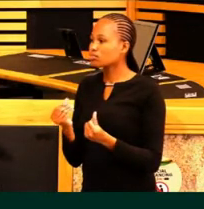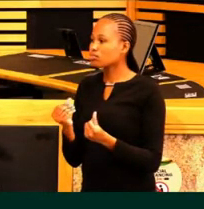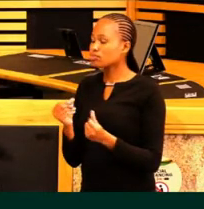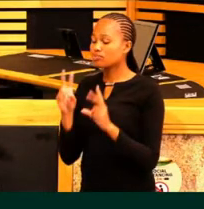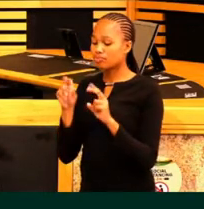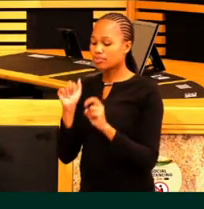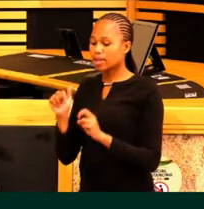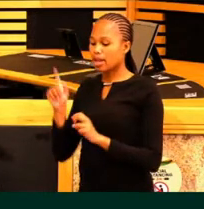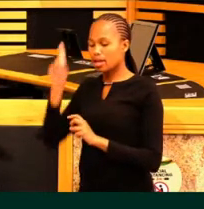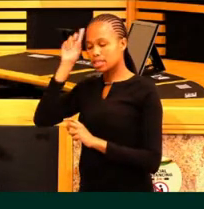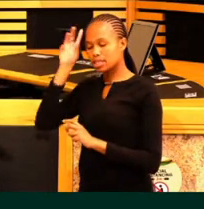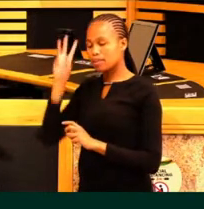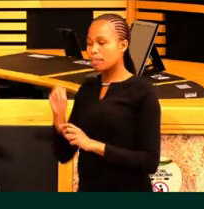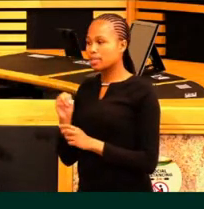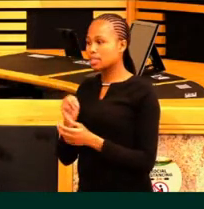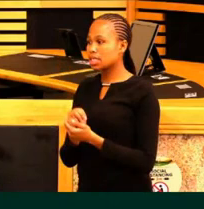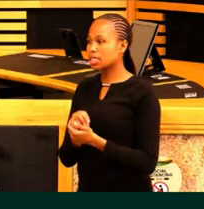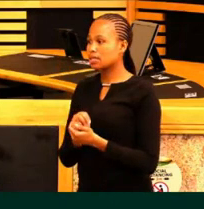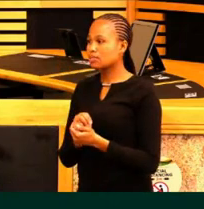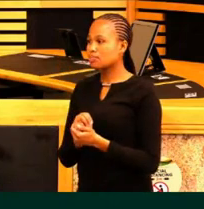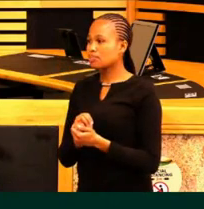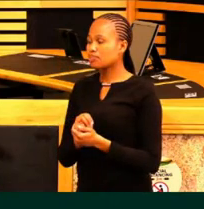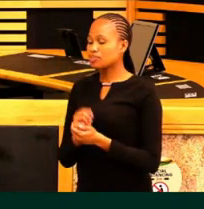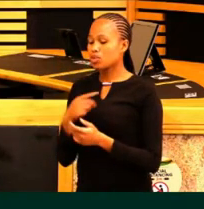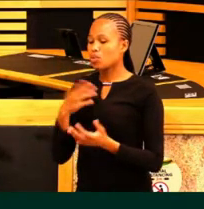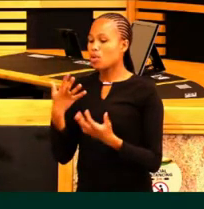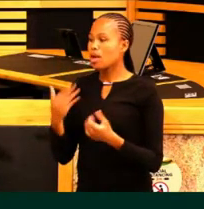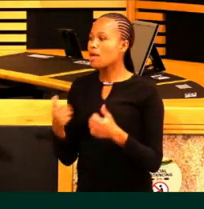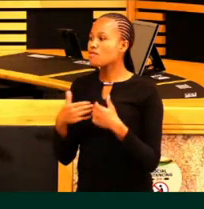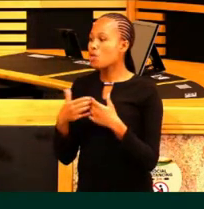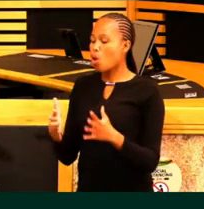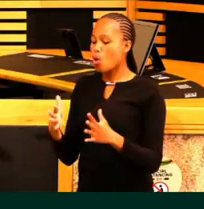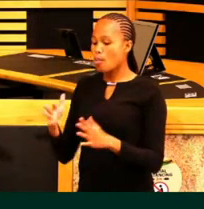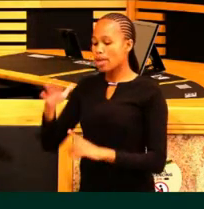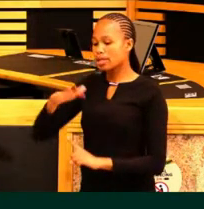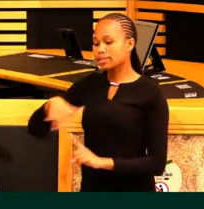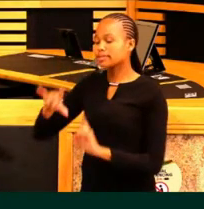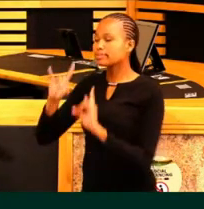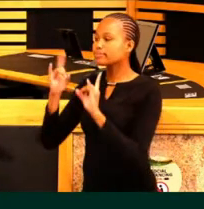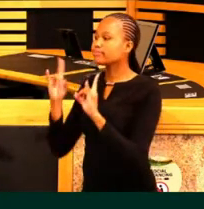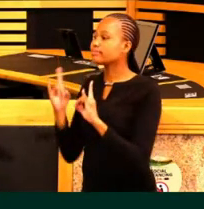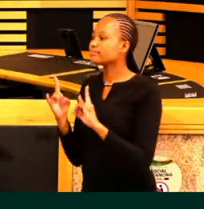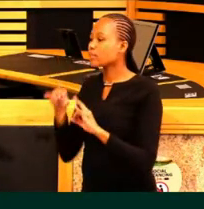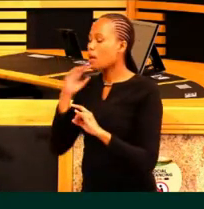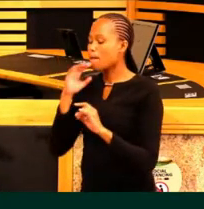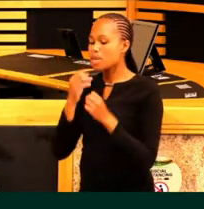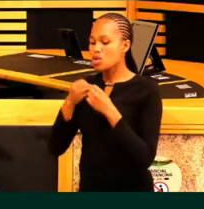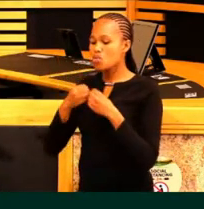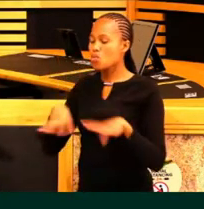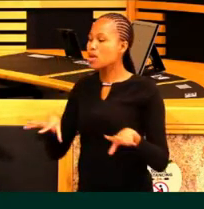Metro parliamentary we have opened fields that have become wastelands